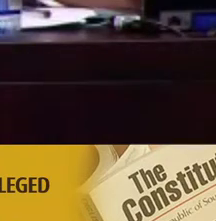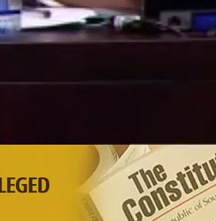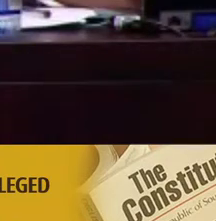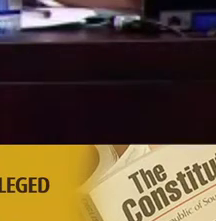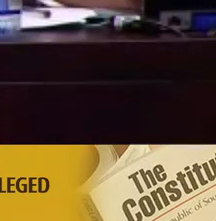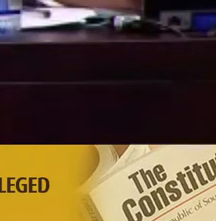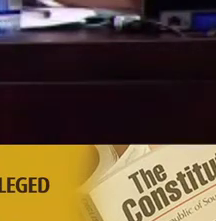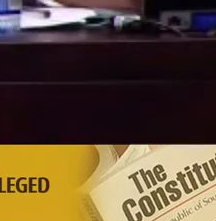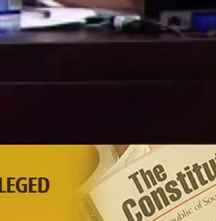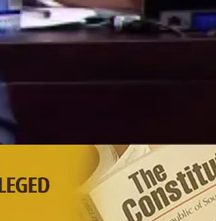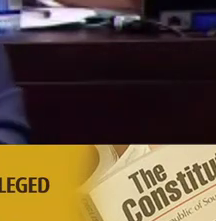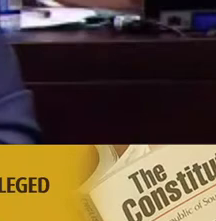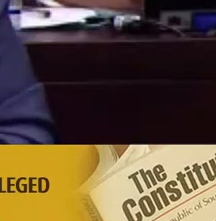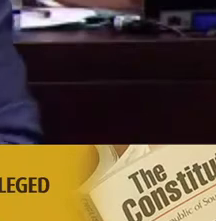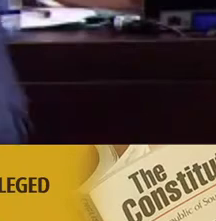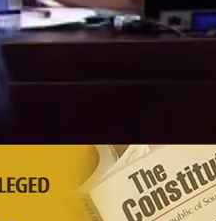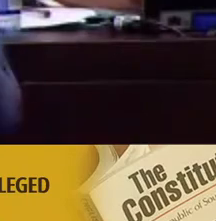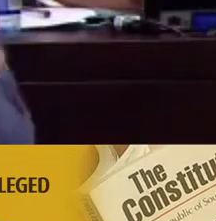us